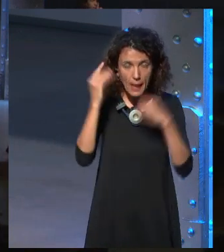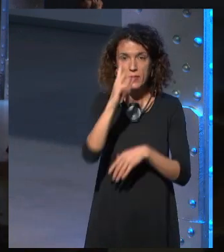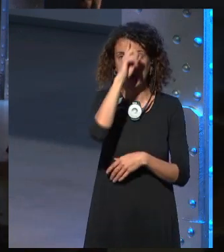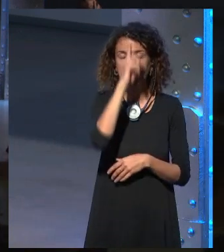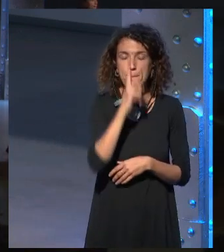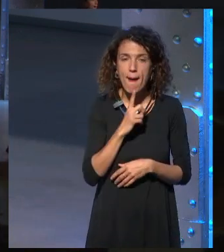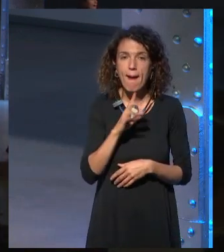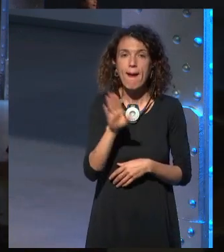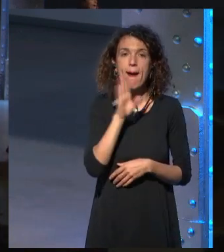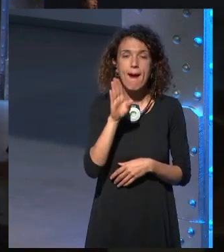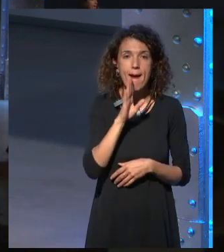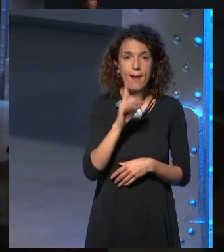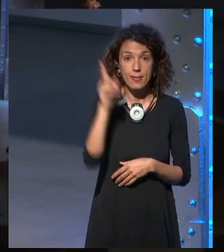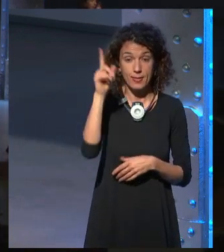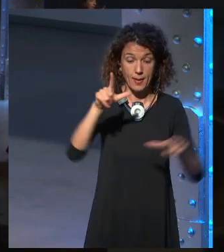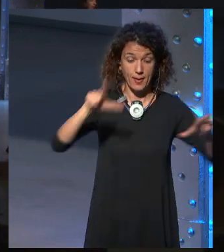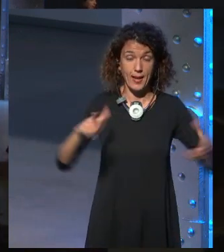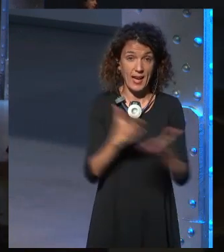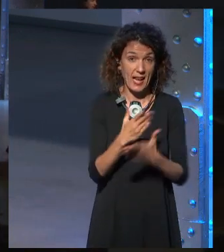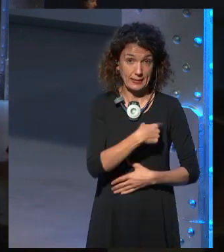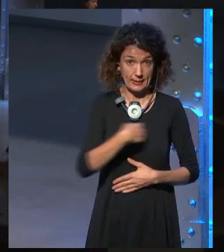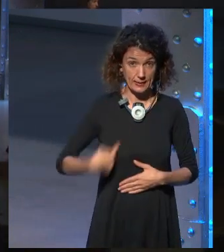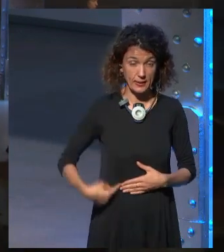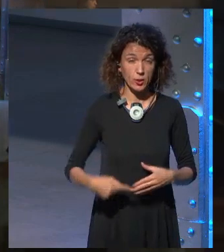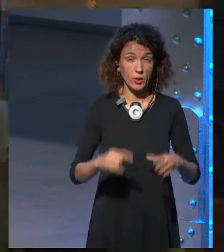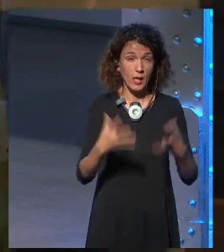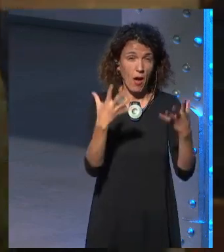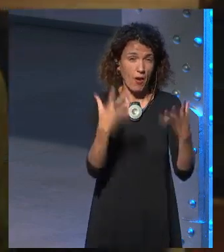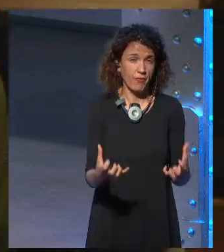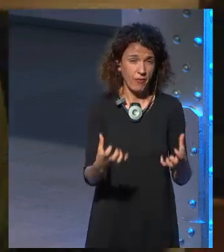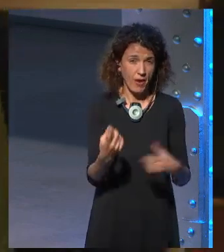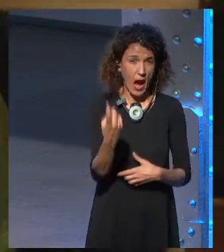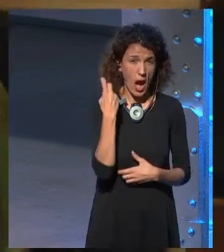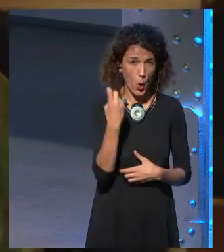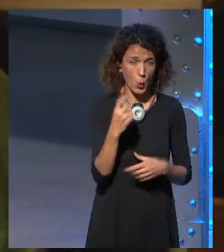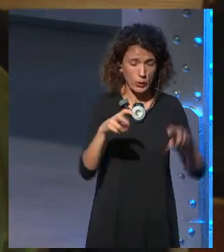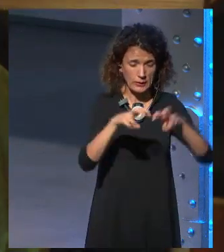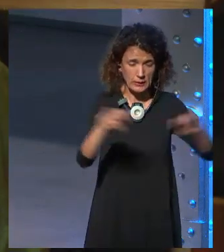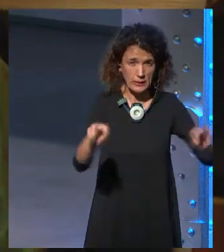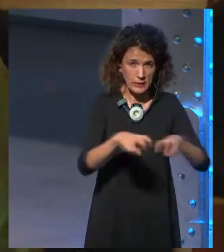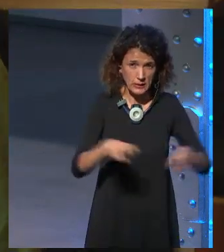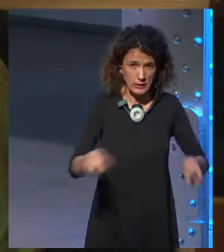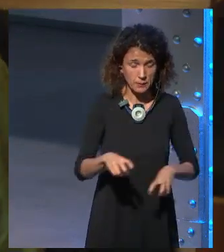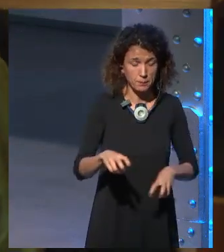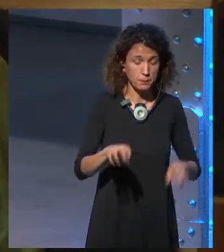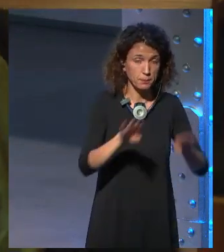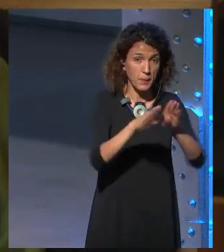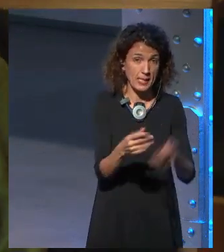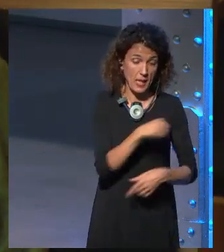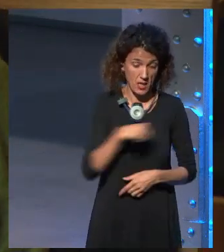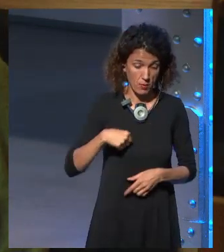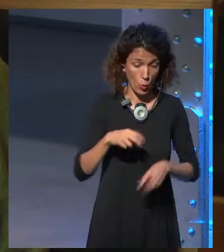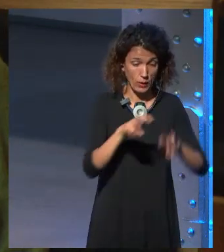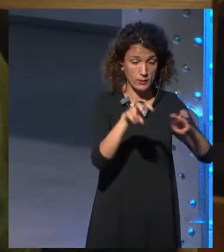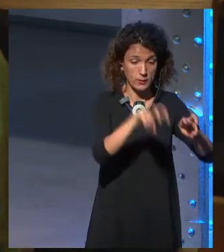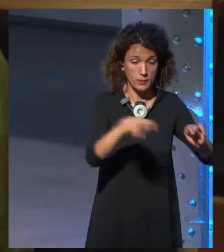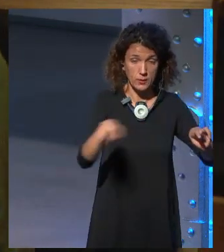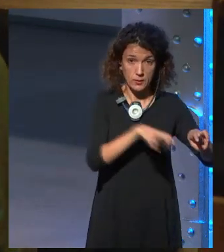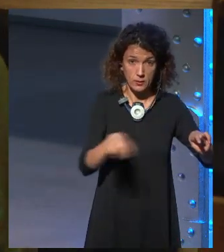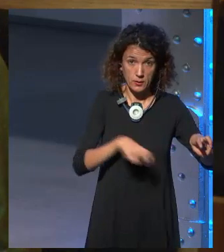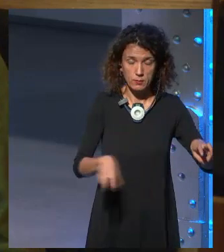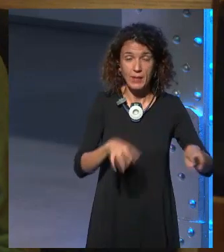Thank you. Okay, so thinking about the image that you have projected about the class in China with many students, each of them